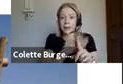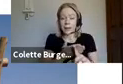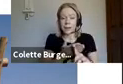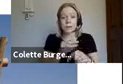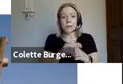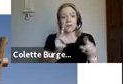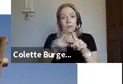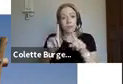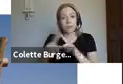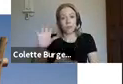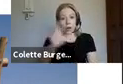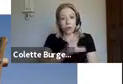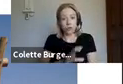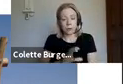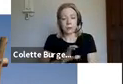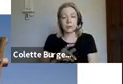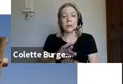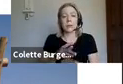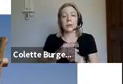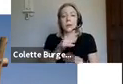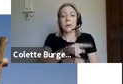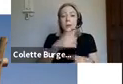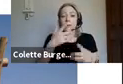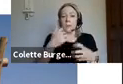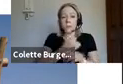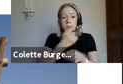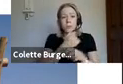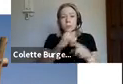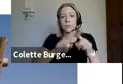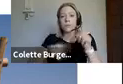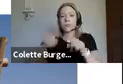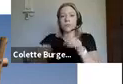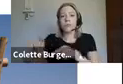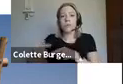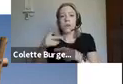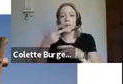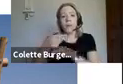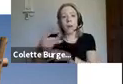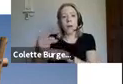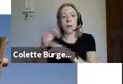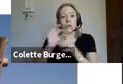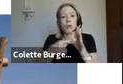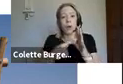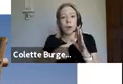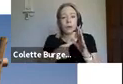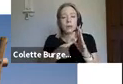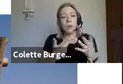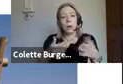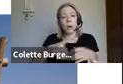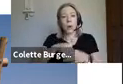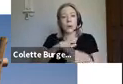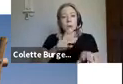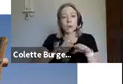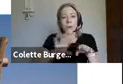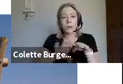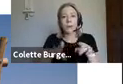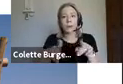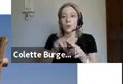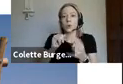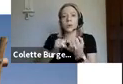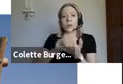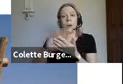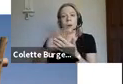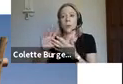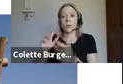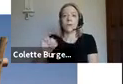and Asia. And he's produced various film projects capturing inclusive practice and stakeholders' voices.